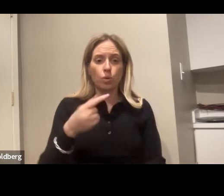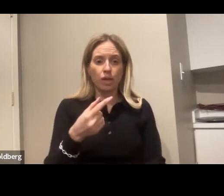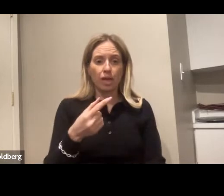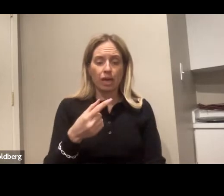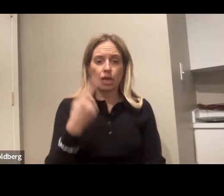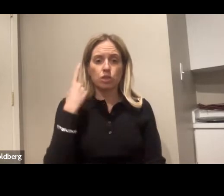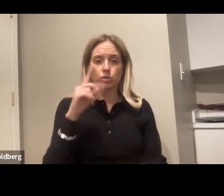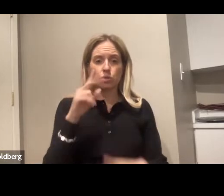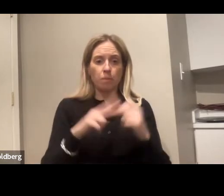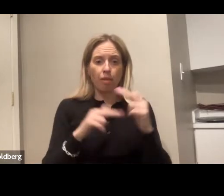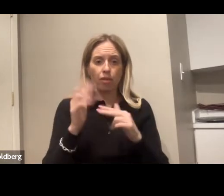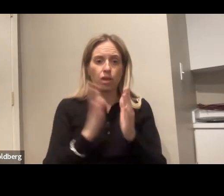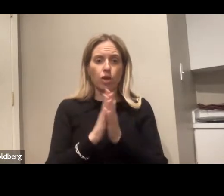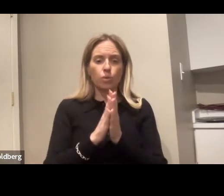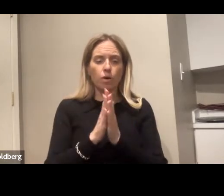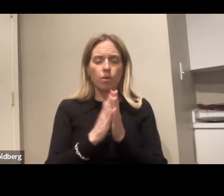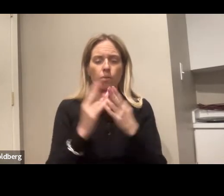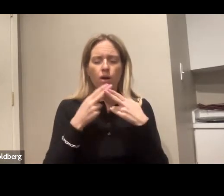a